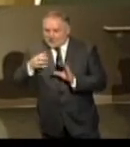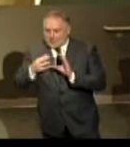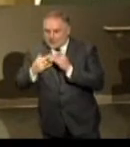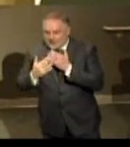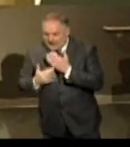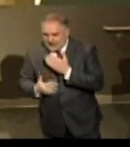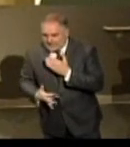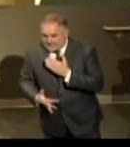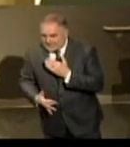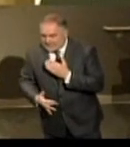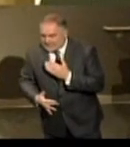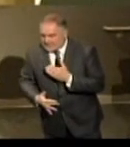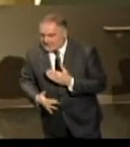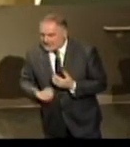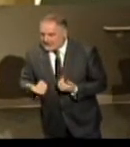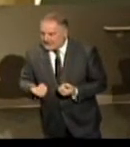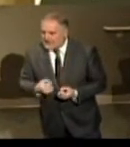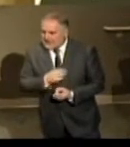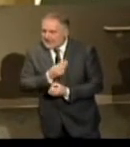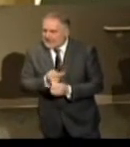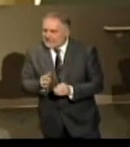Here's a passage of scripture that's so powerful.